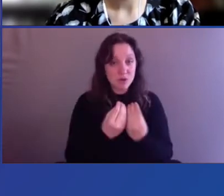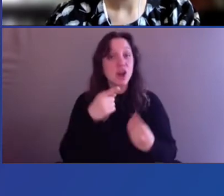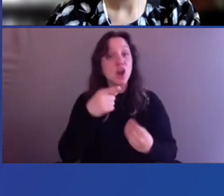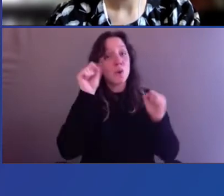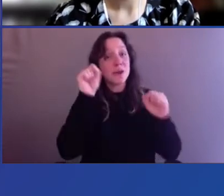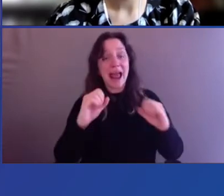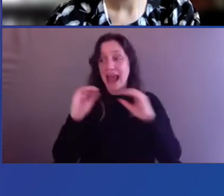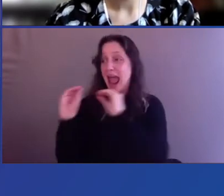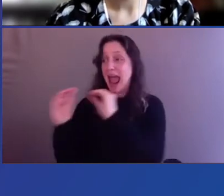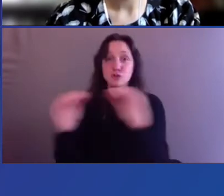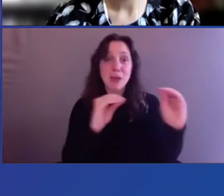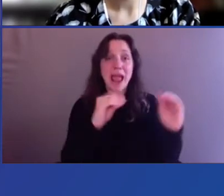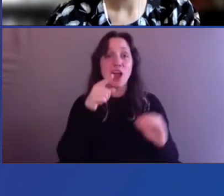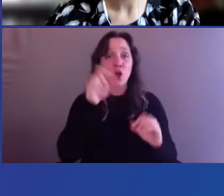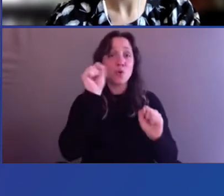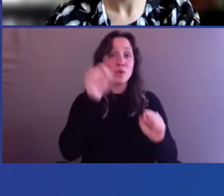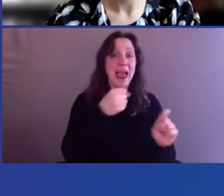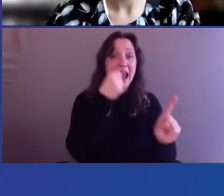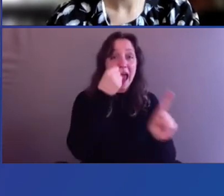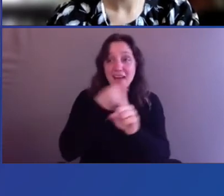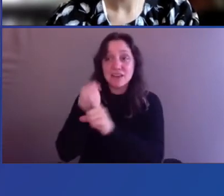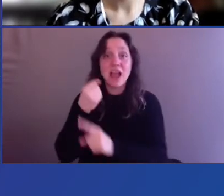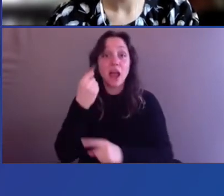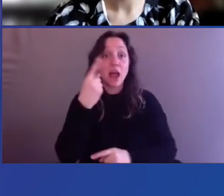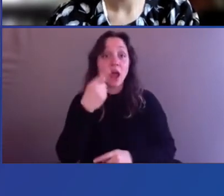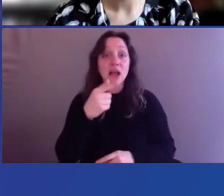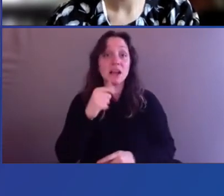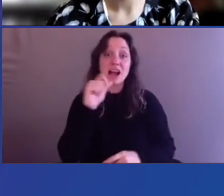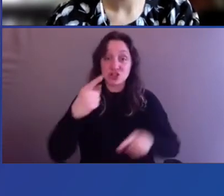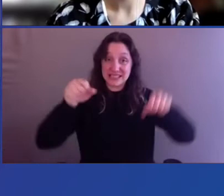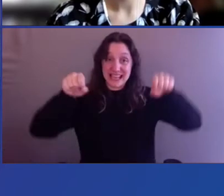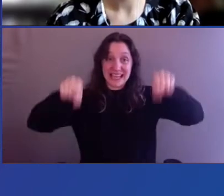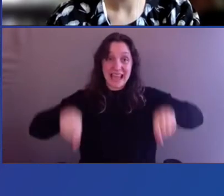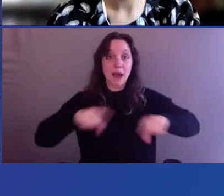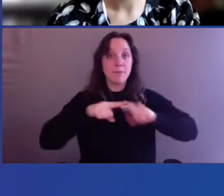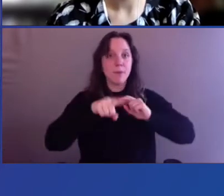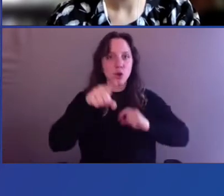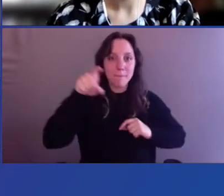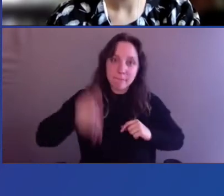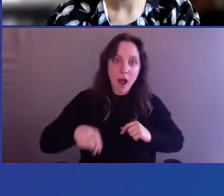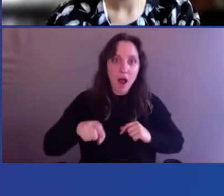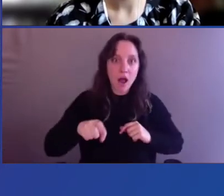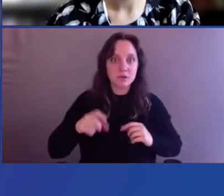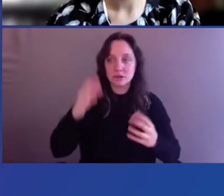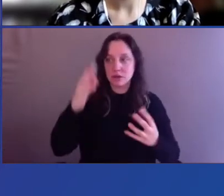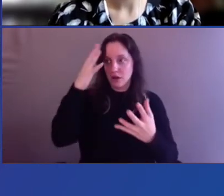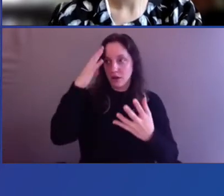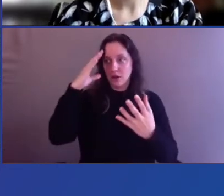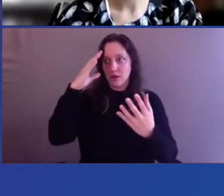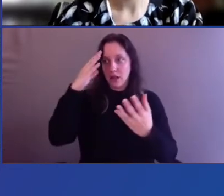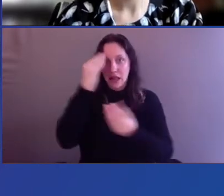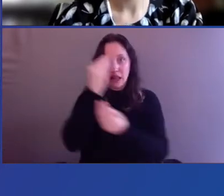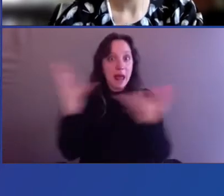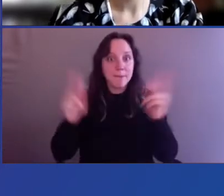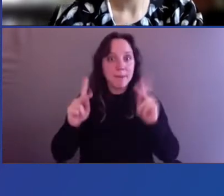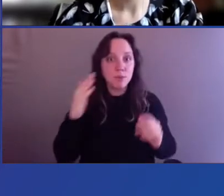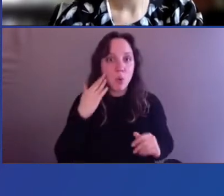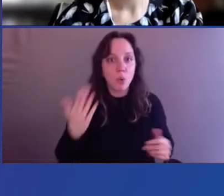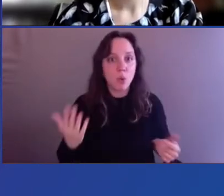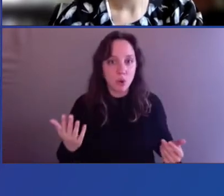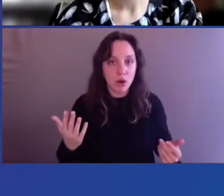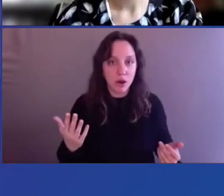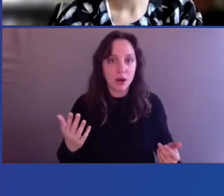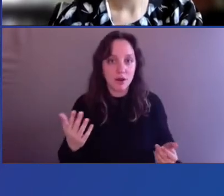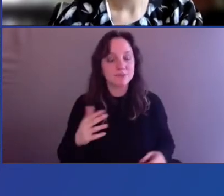advocate. And it's not only you can, we must. That's why it's called A Place at the Table. If we're not at the table, then the only people they're hearing from